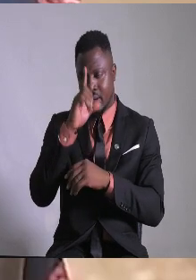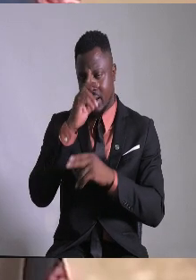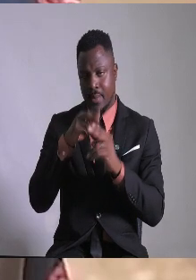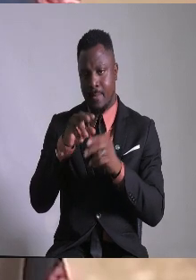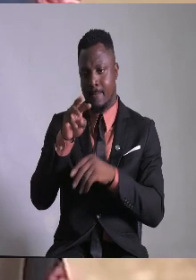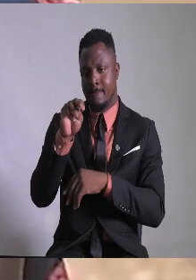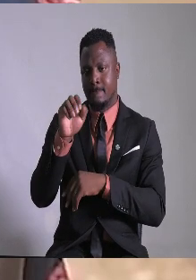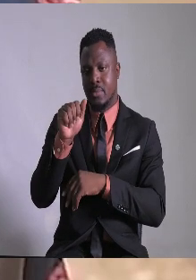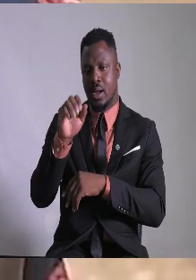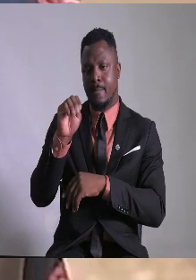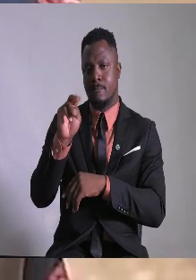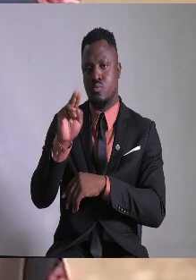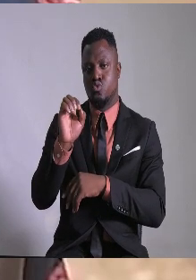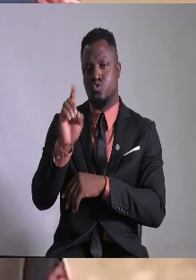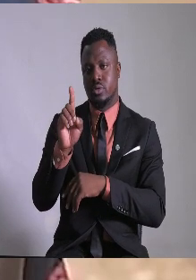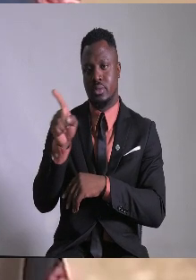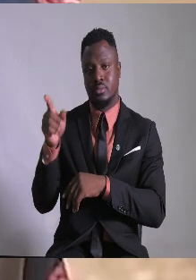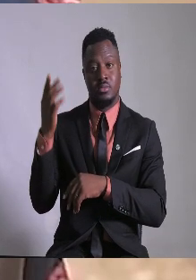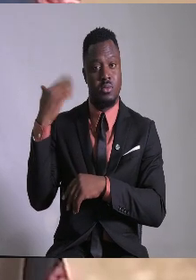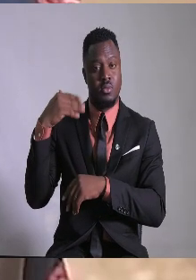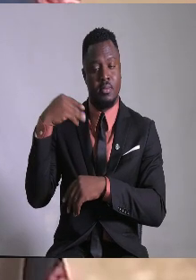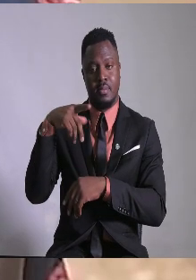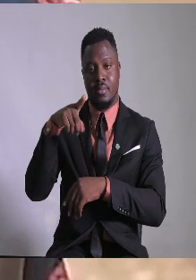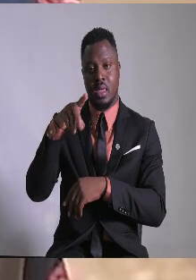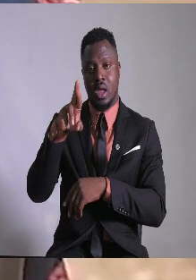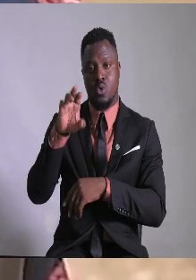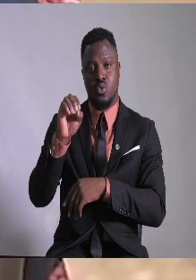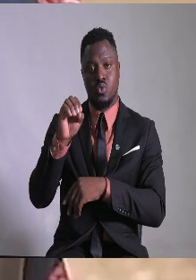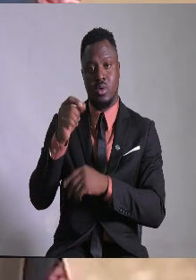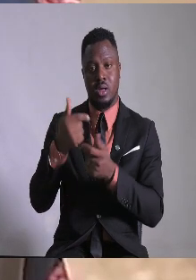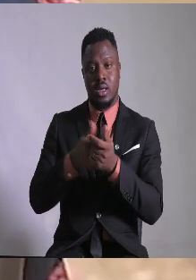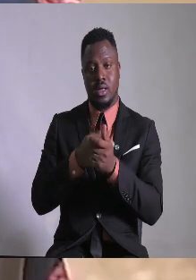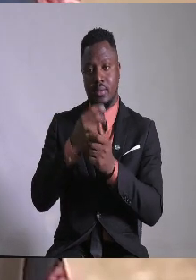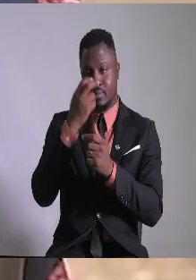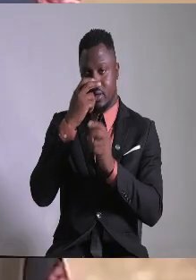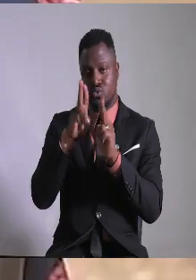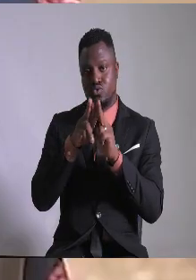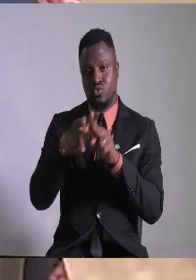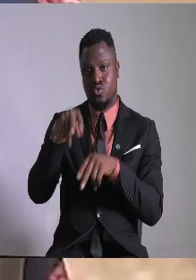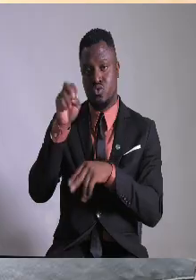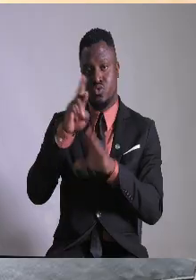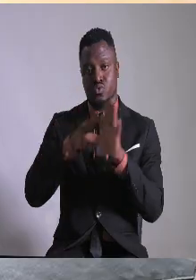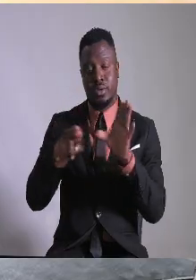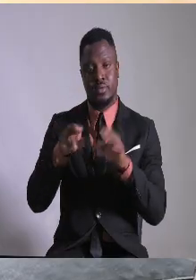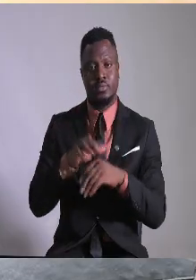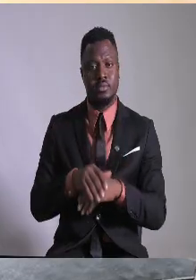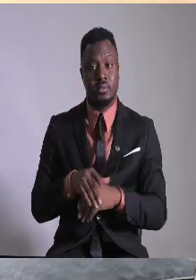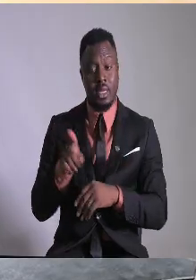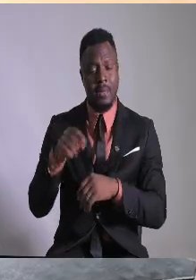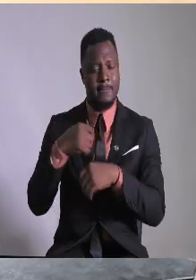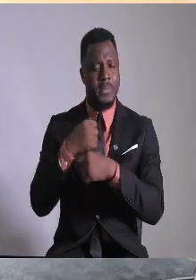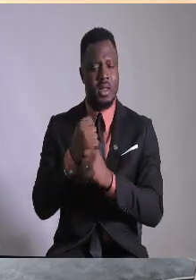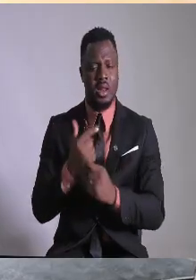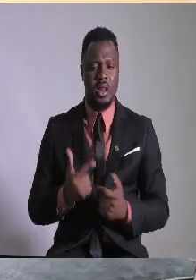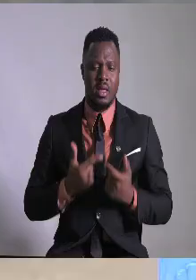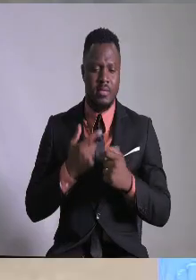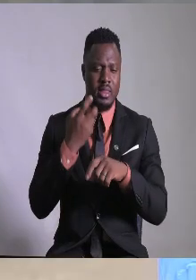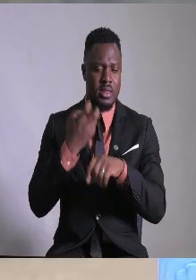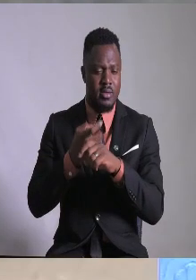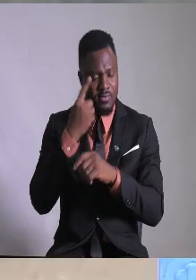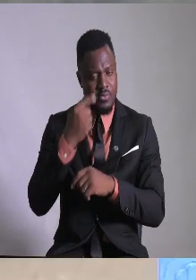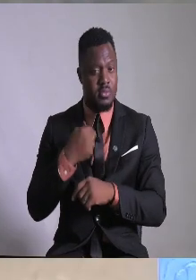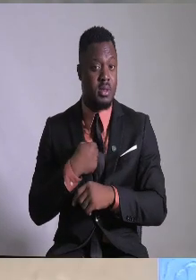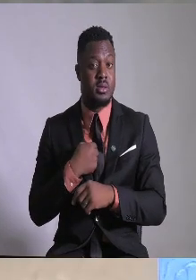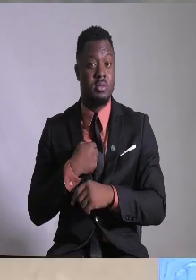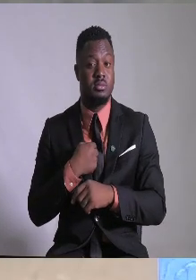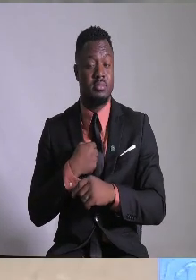Mahama, former PRO, Ghana Blind Union, Northern Region, speaking. And that made life difficult for me. If